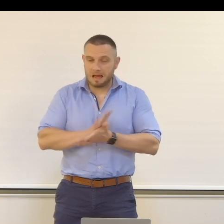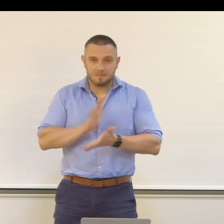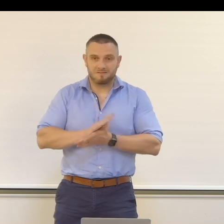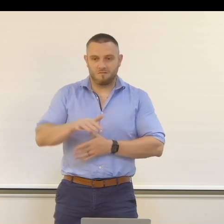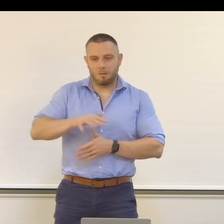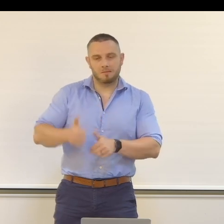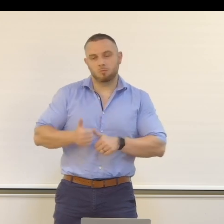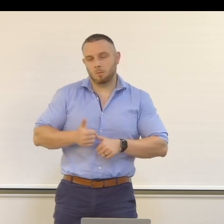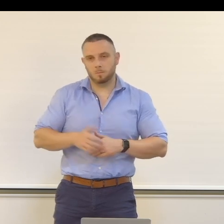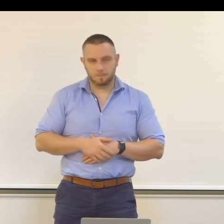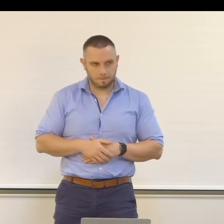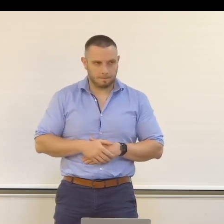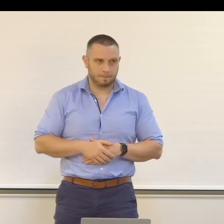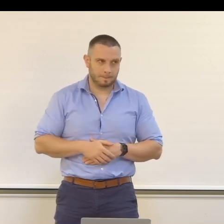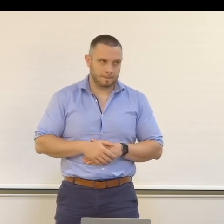around me.